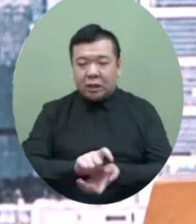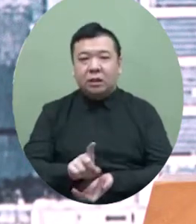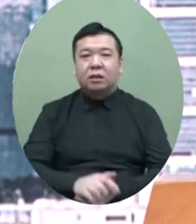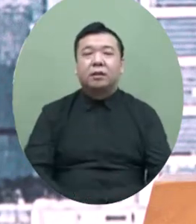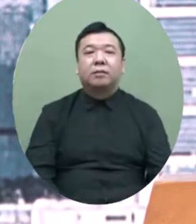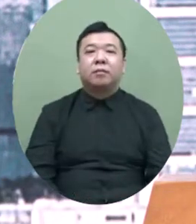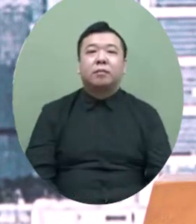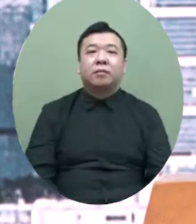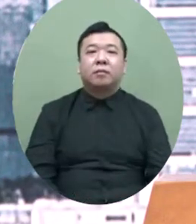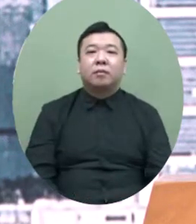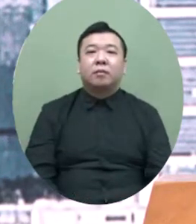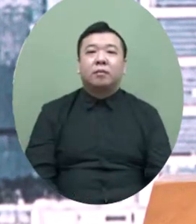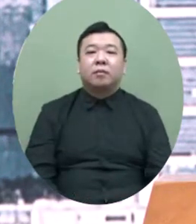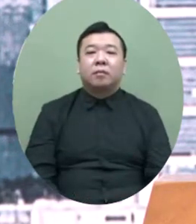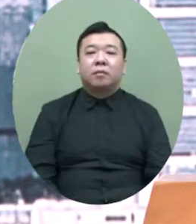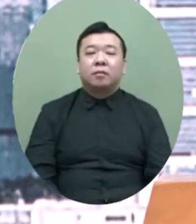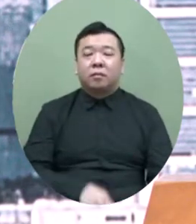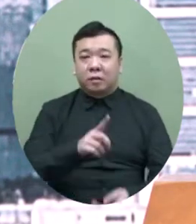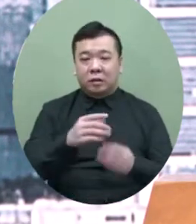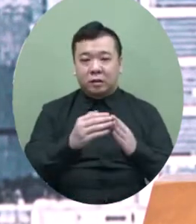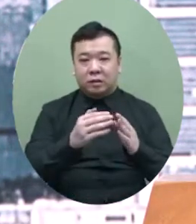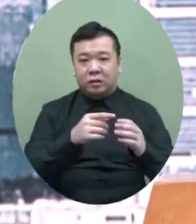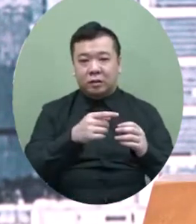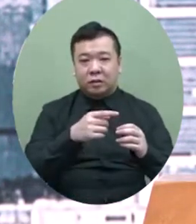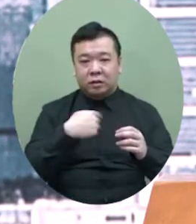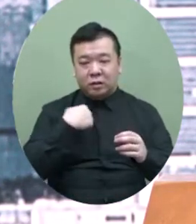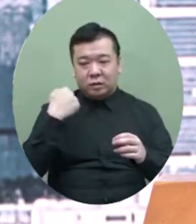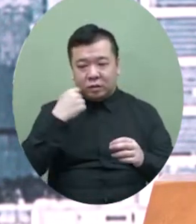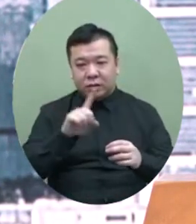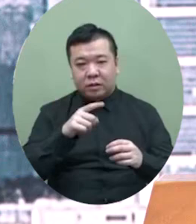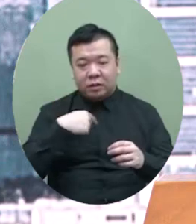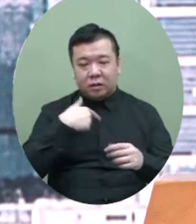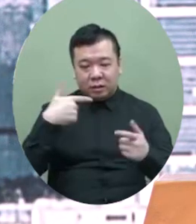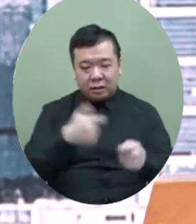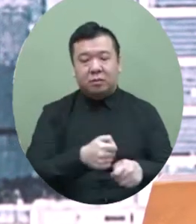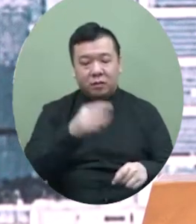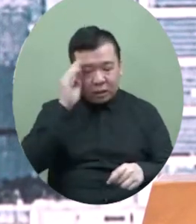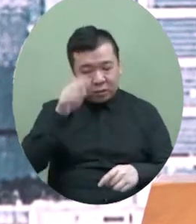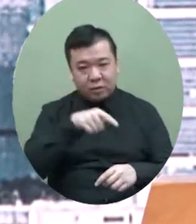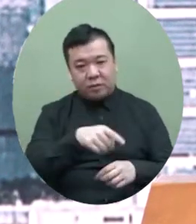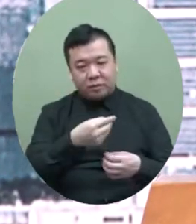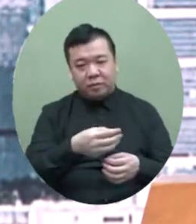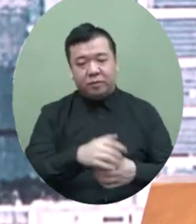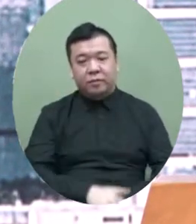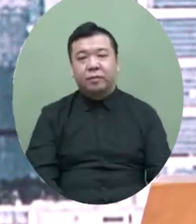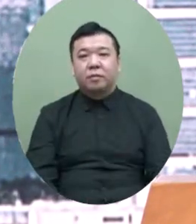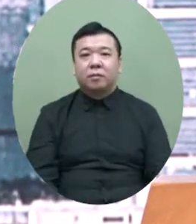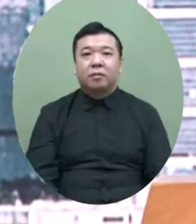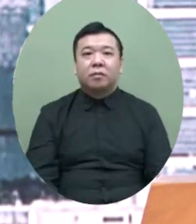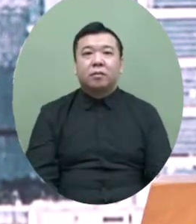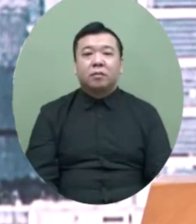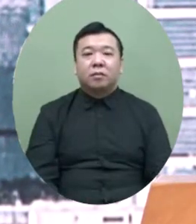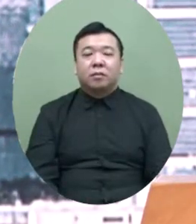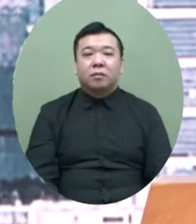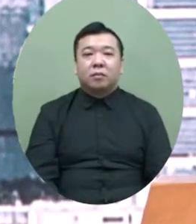the impact on the residents. So having done the first operation, which lasted for over 2 days, I have given this